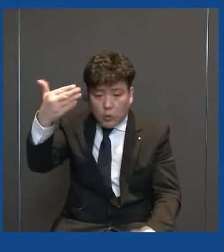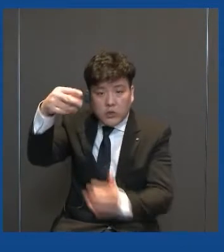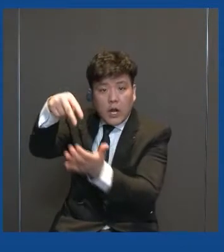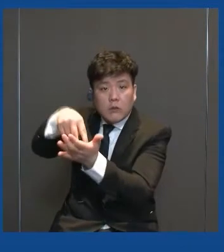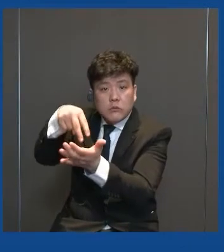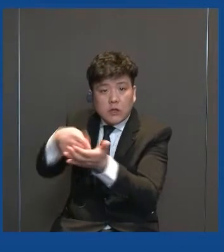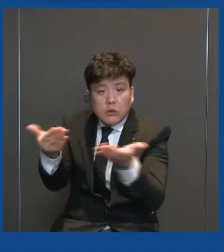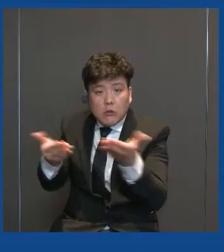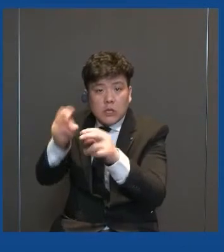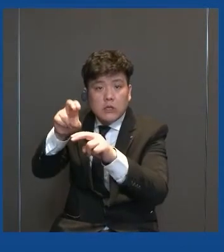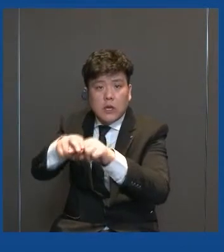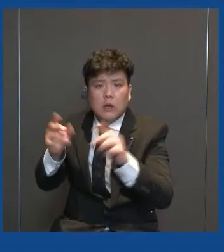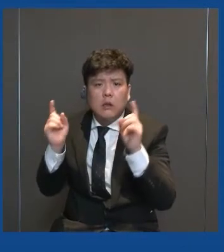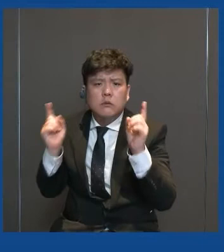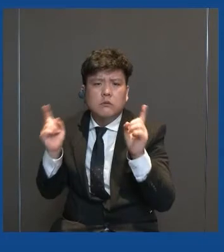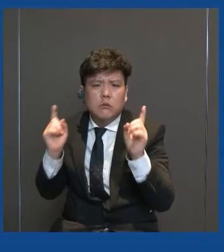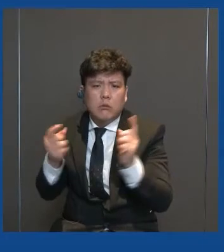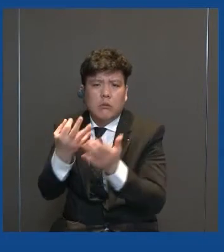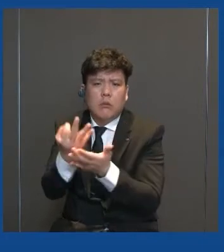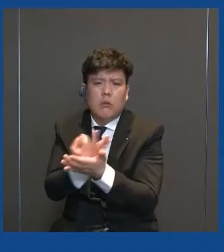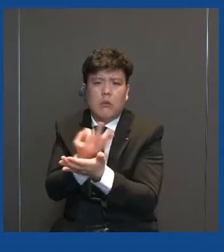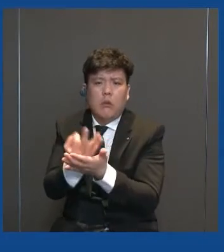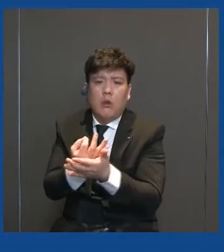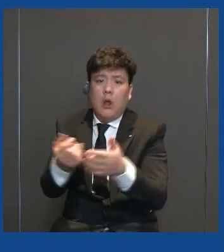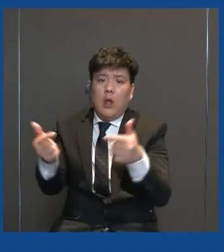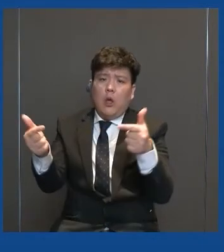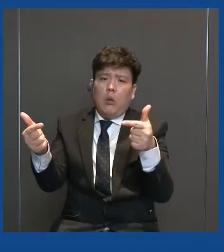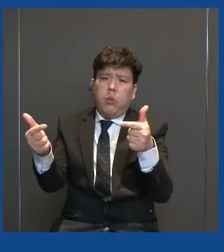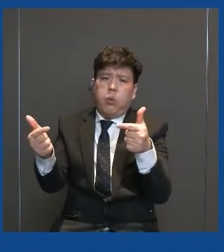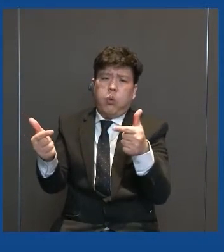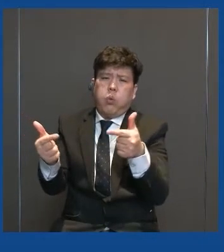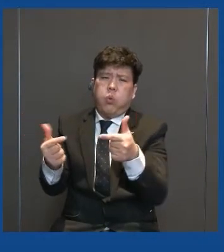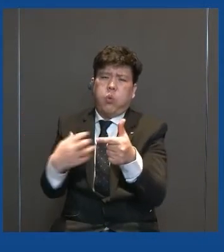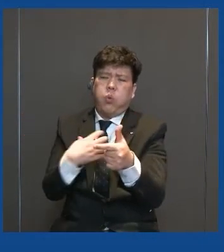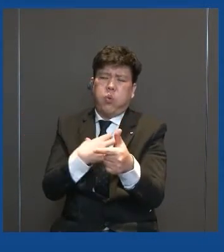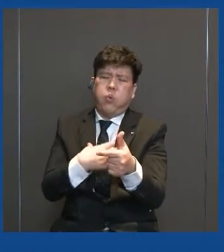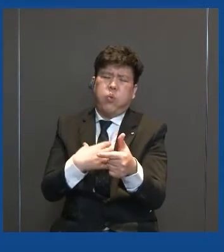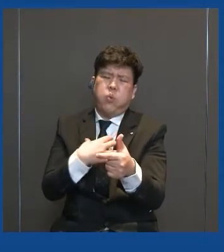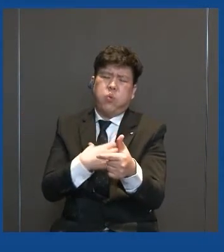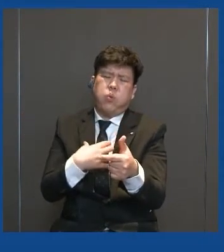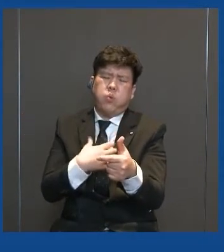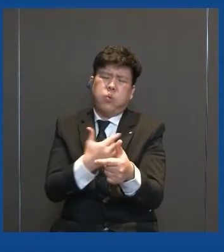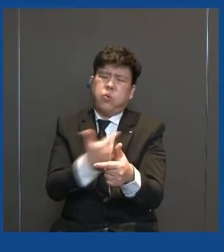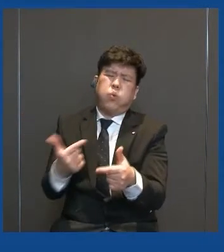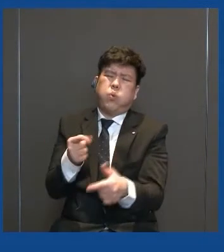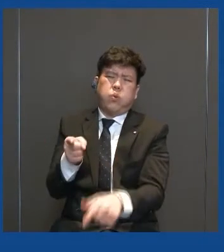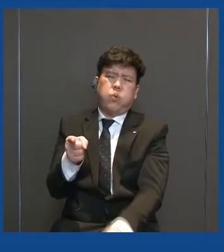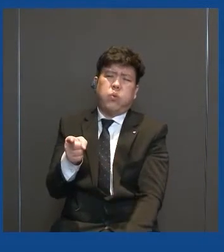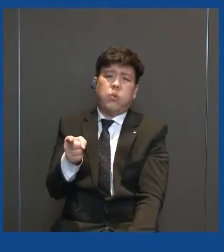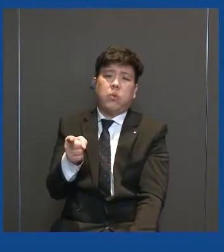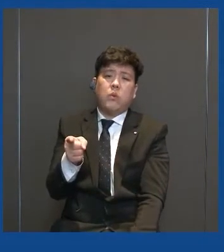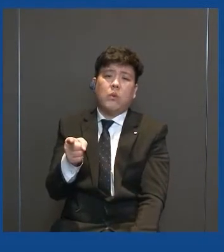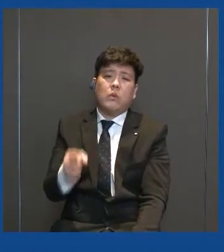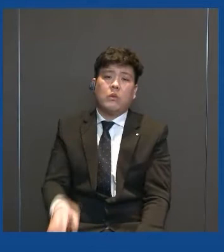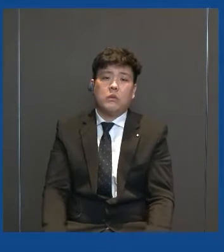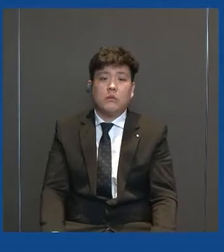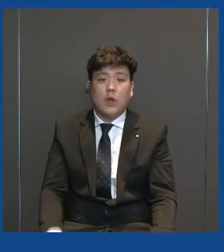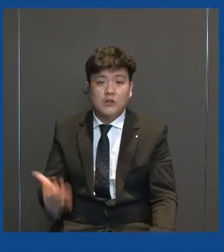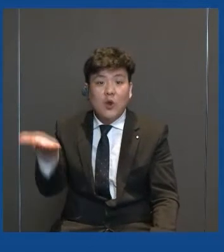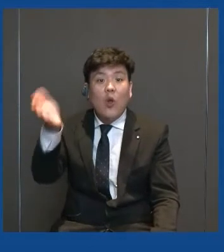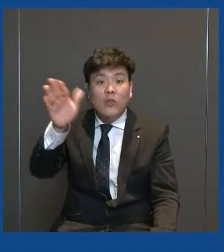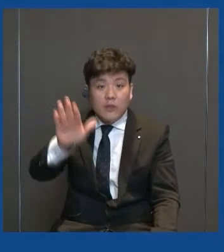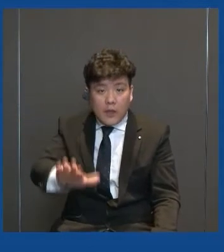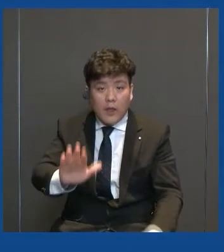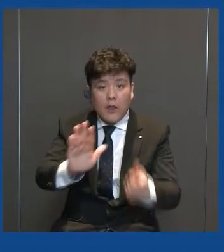lockdown in nursing homes has probably been quite different, as nursing homes were completely locked down. So this